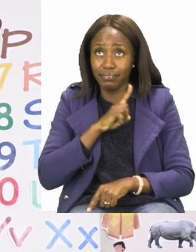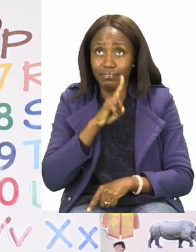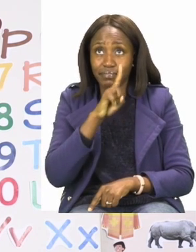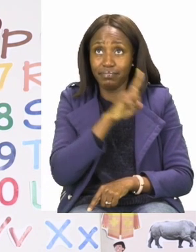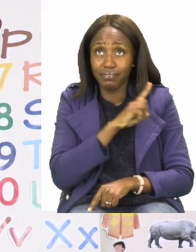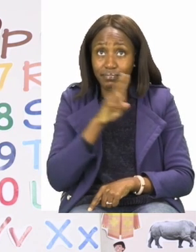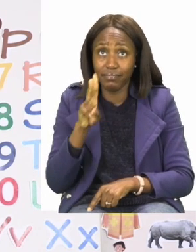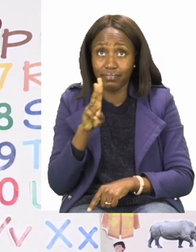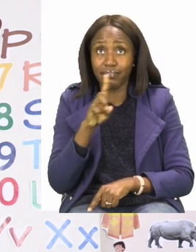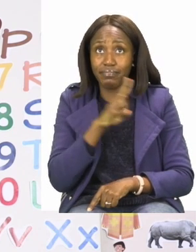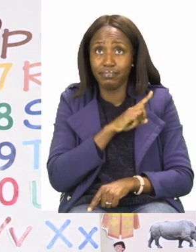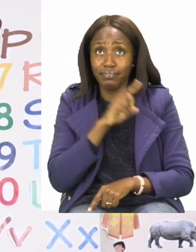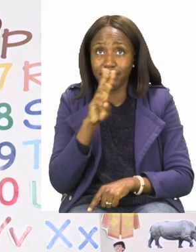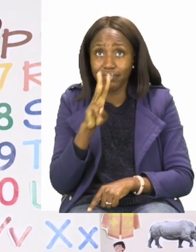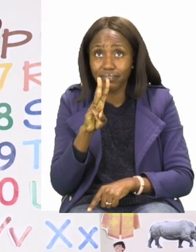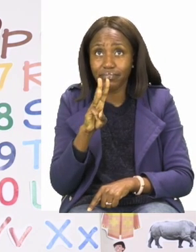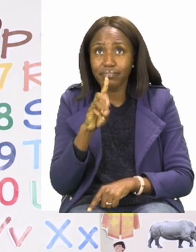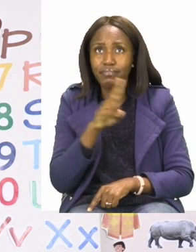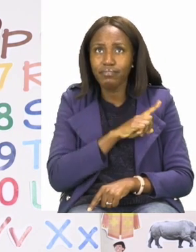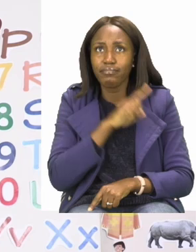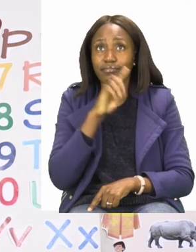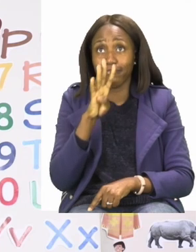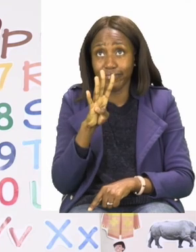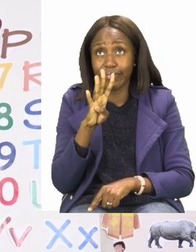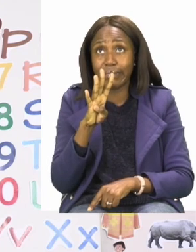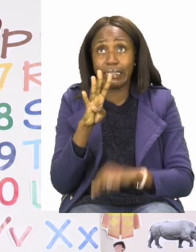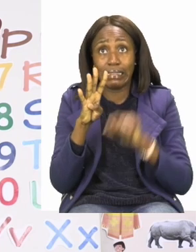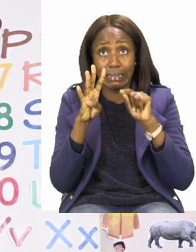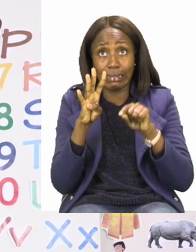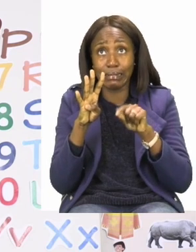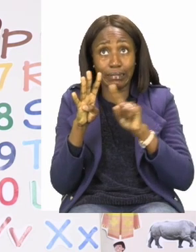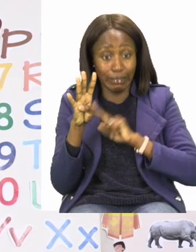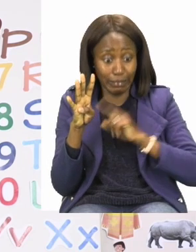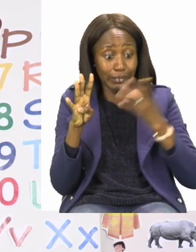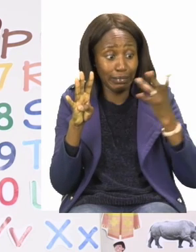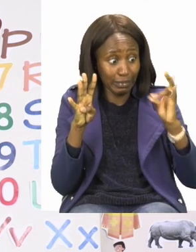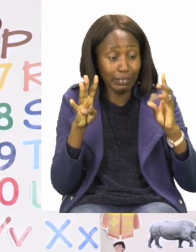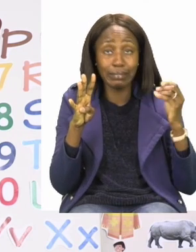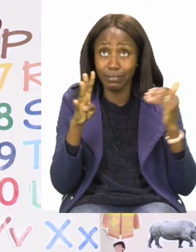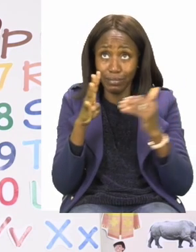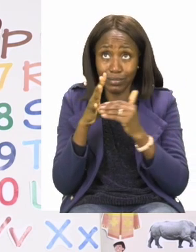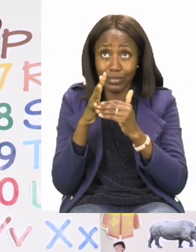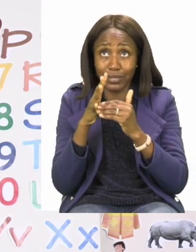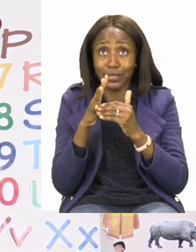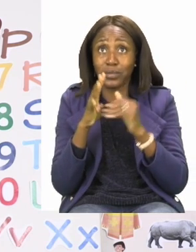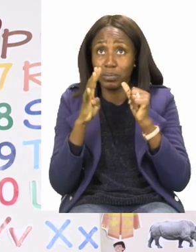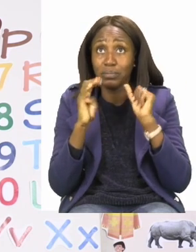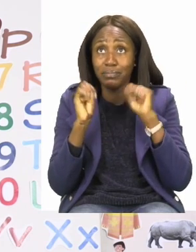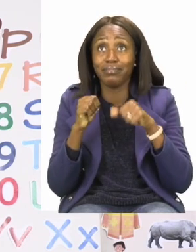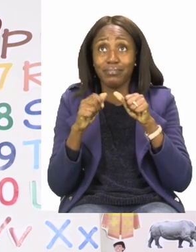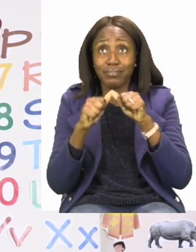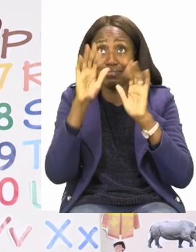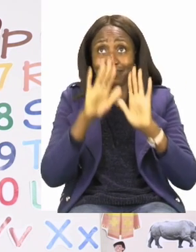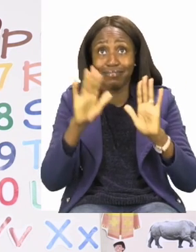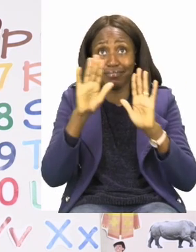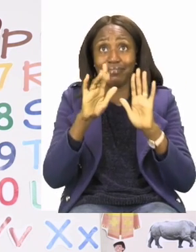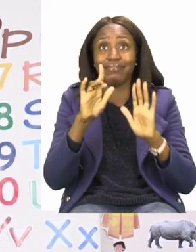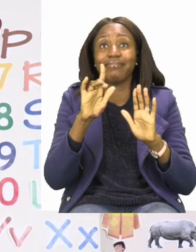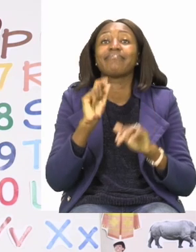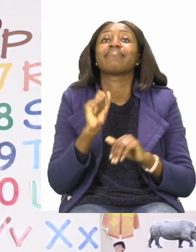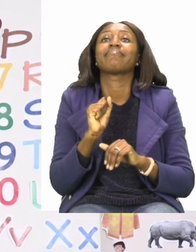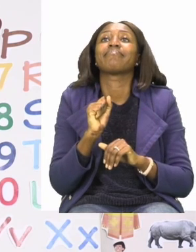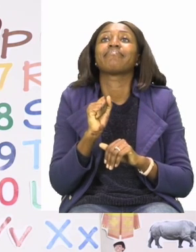12, 13, and 14. They're not 17, so that means we need to